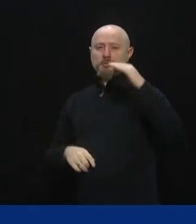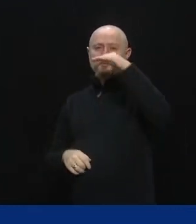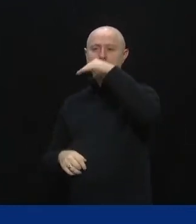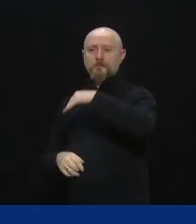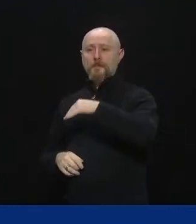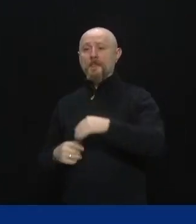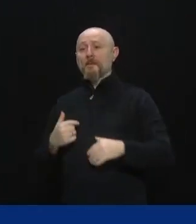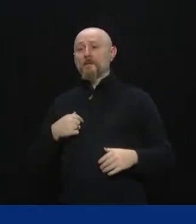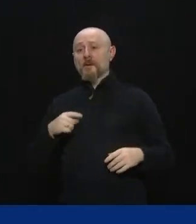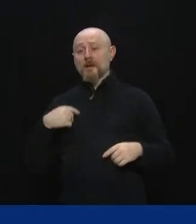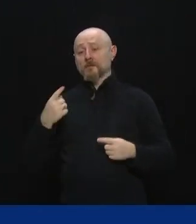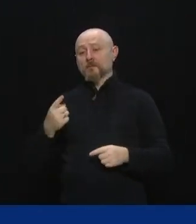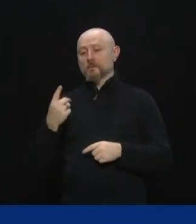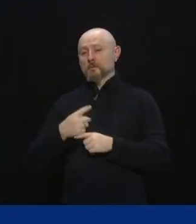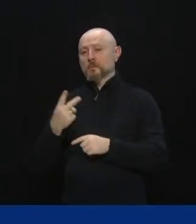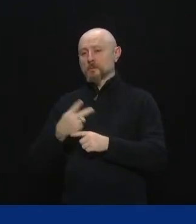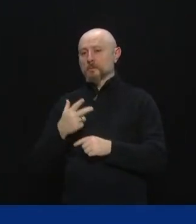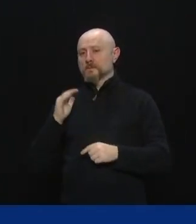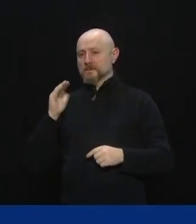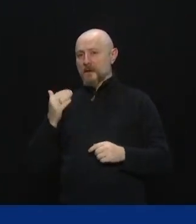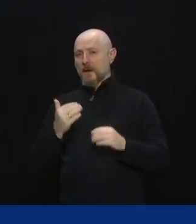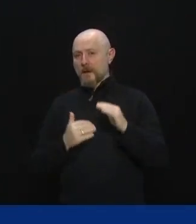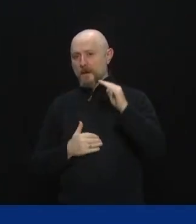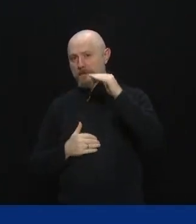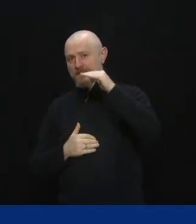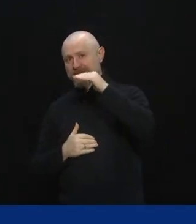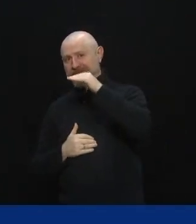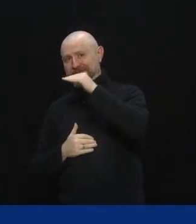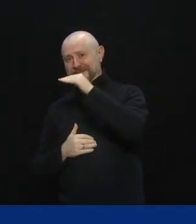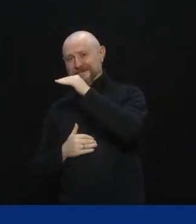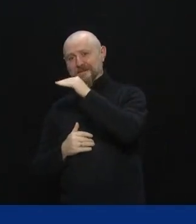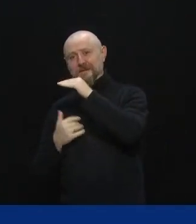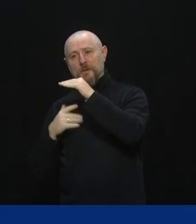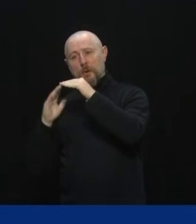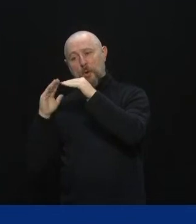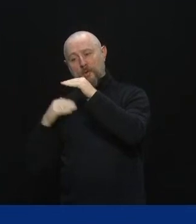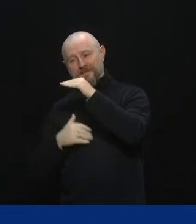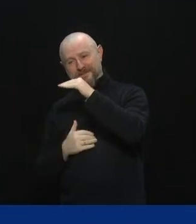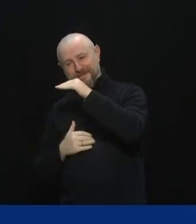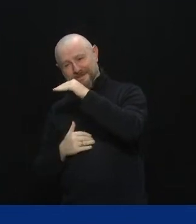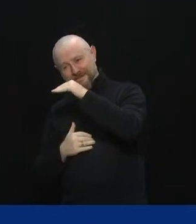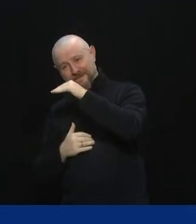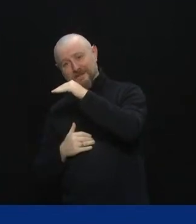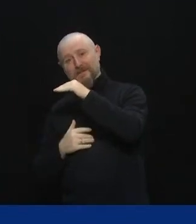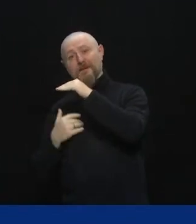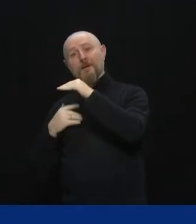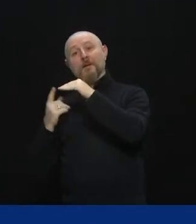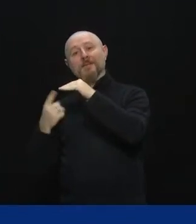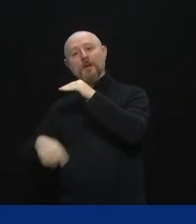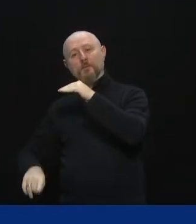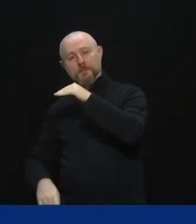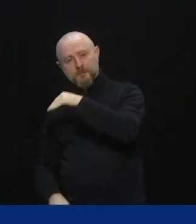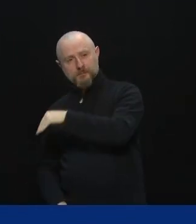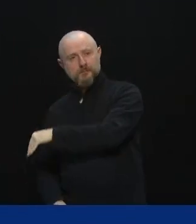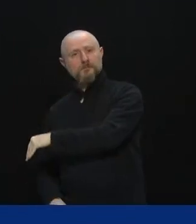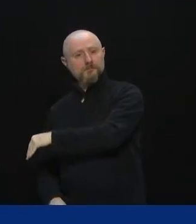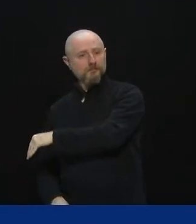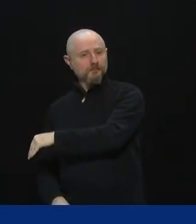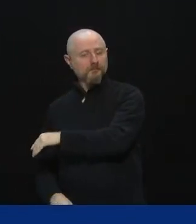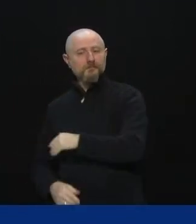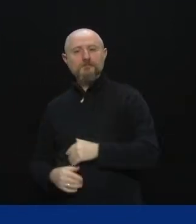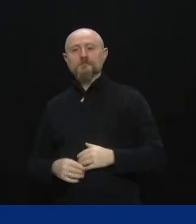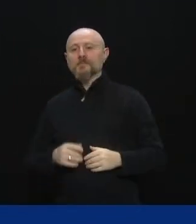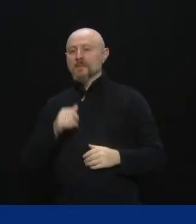fingers crossed that does represent a plateau. So not an easy situation, but thank you for